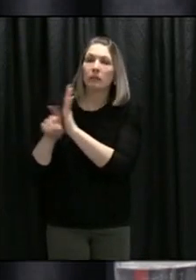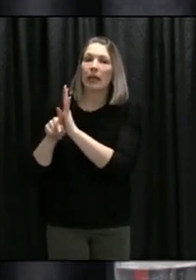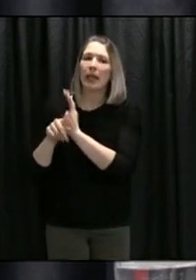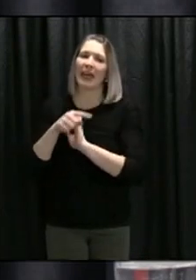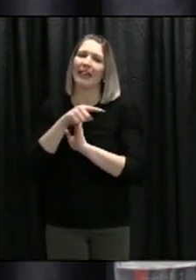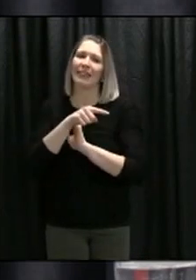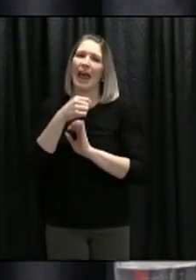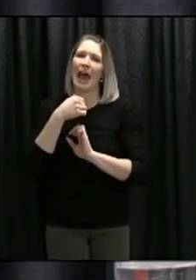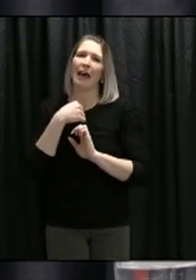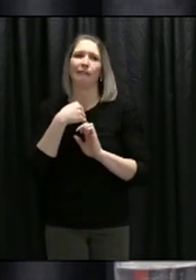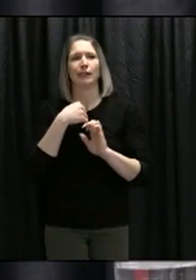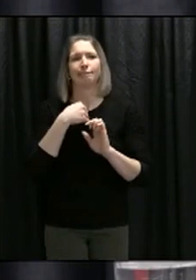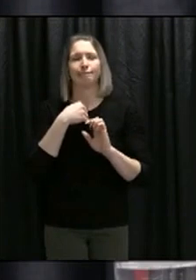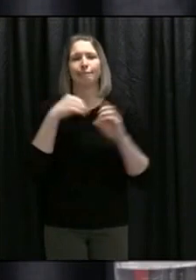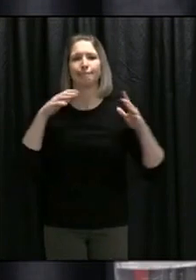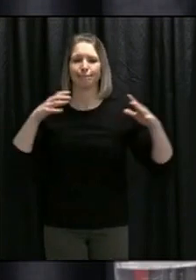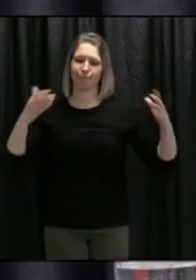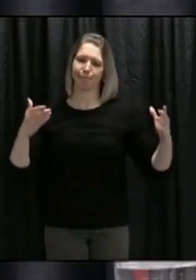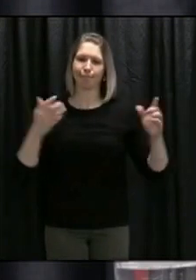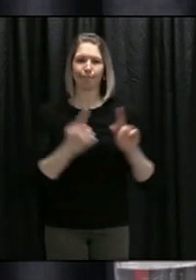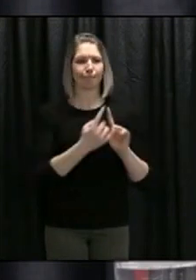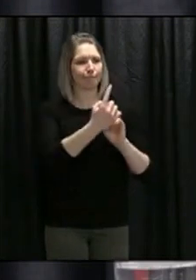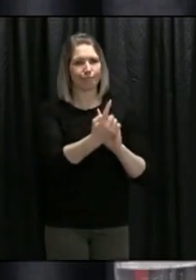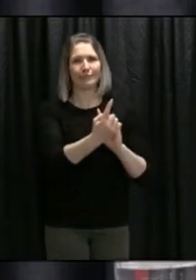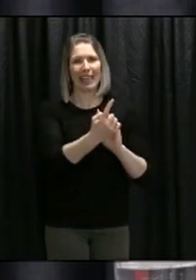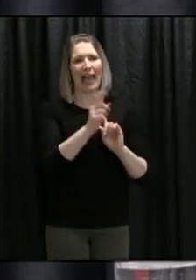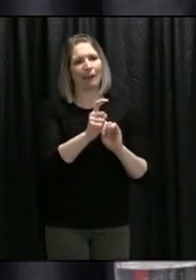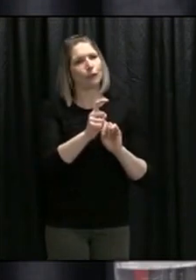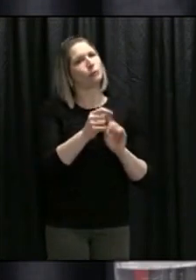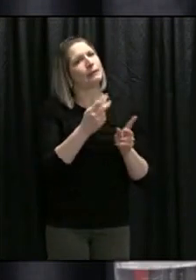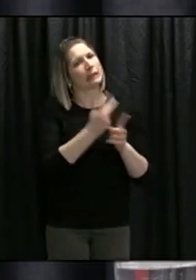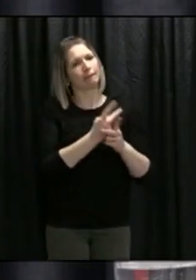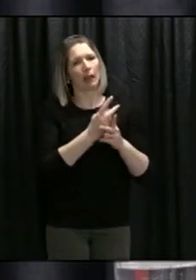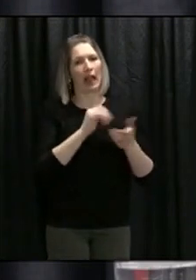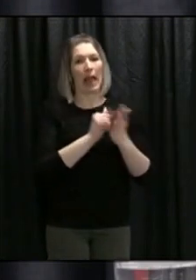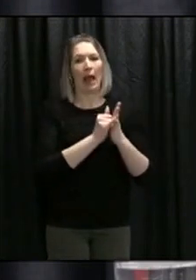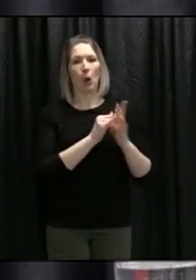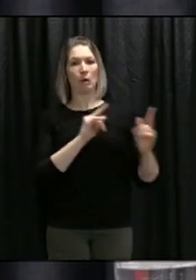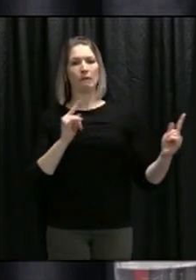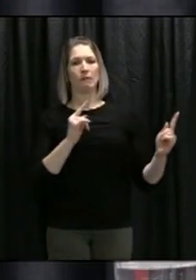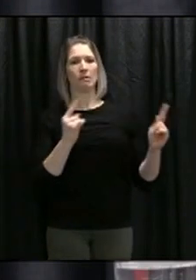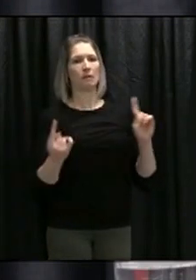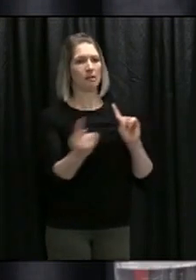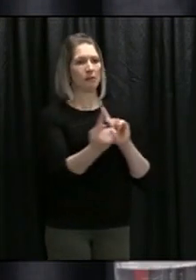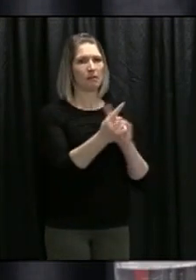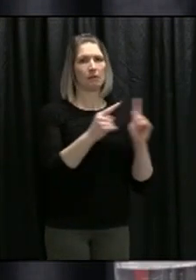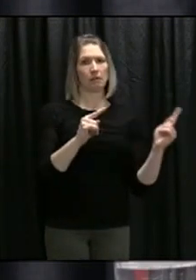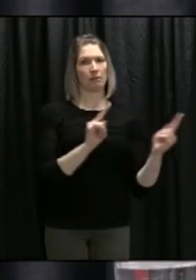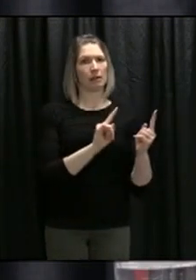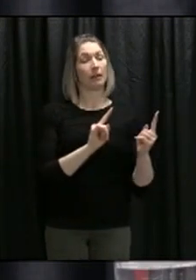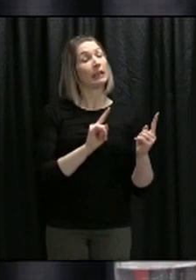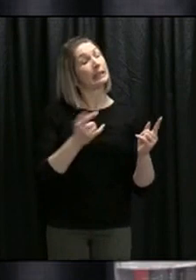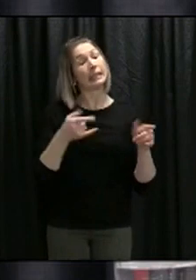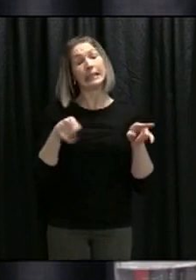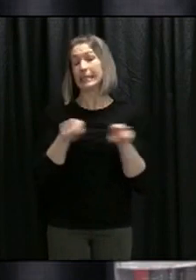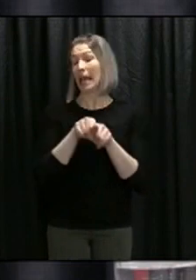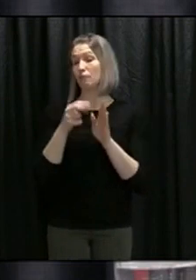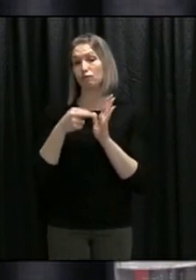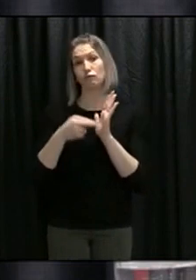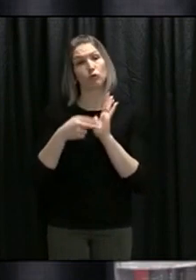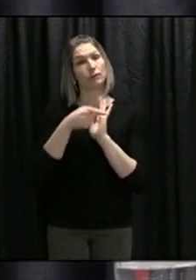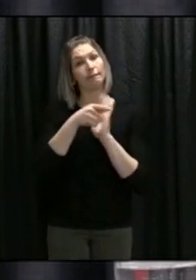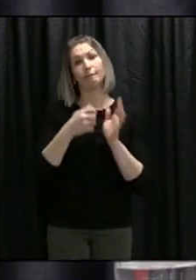But the message is still the same. Stay in your bubble. Don't burst anybody else's. And we have worked very hard with